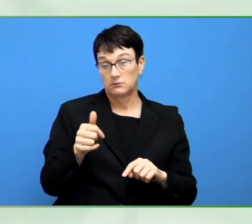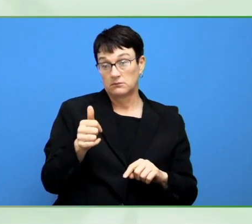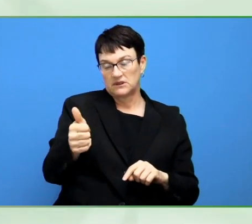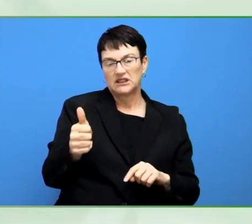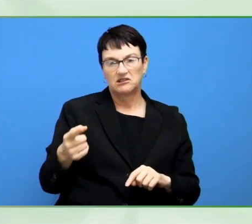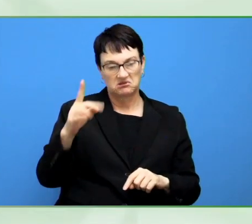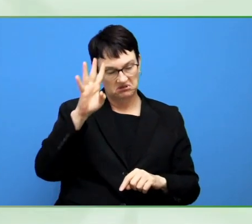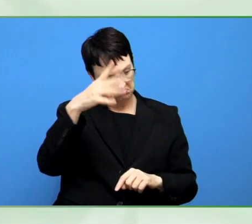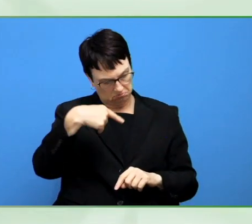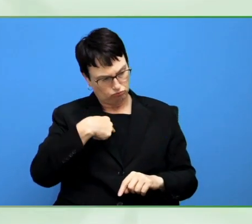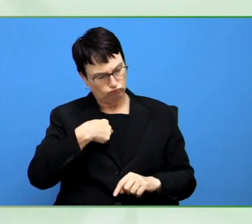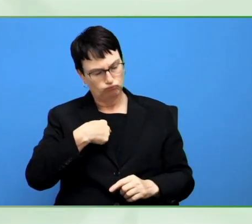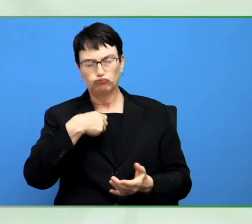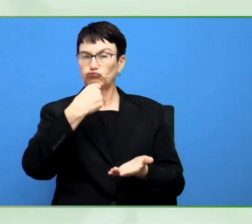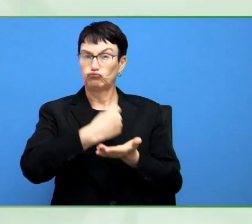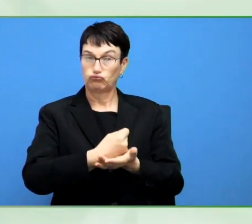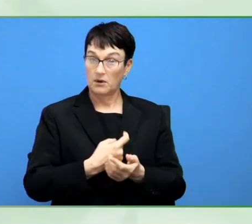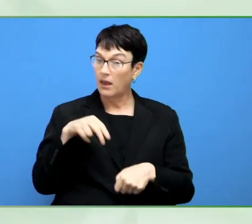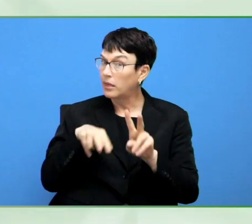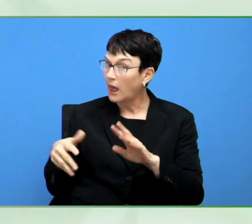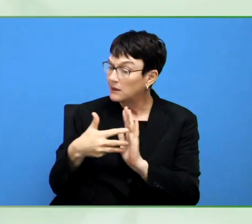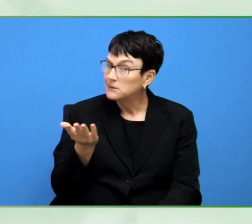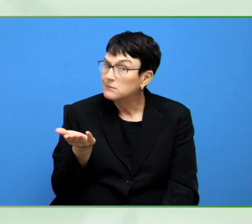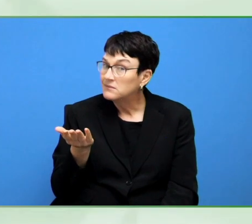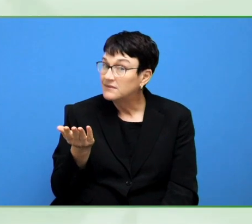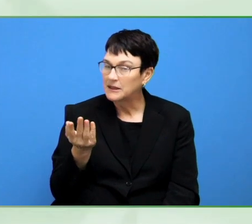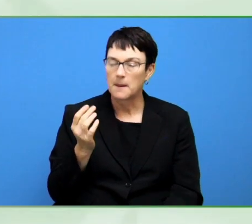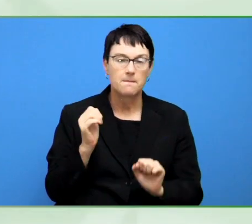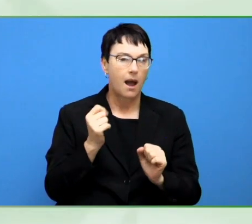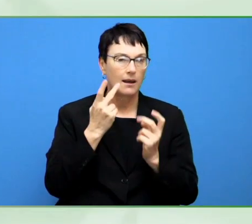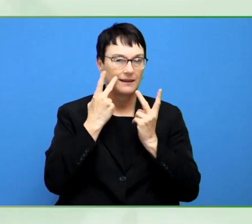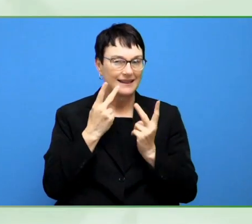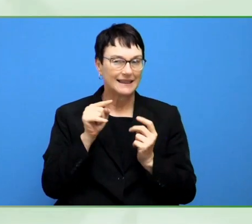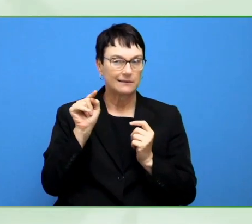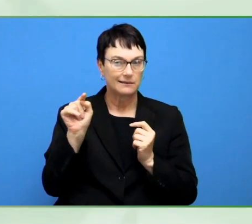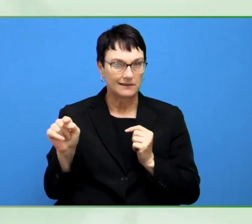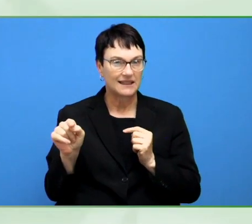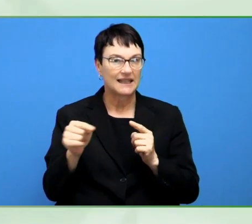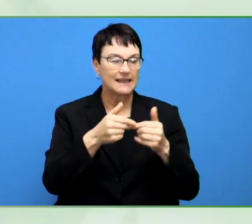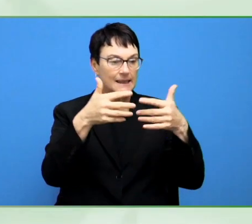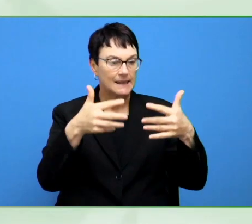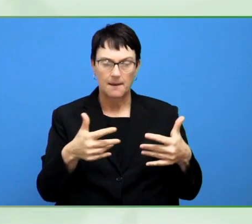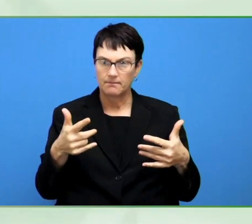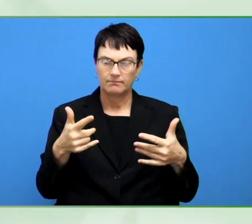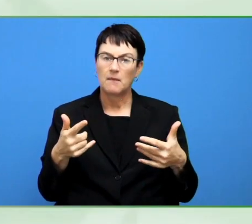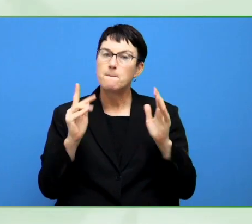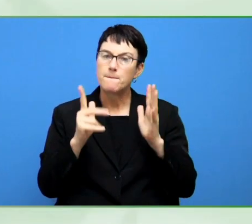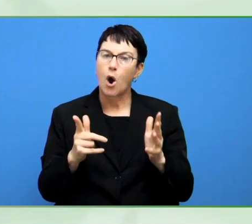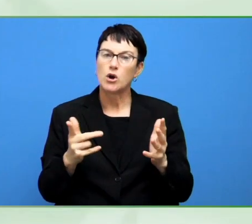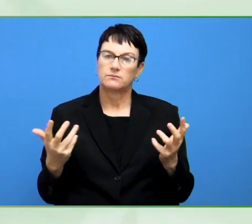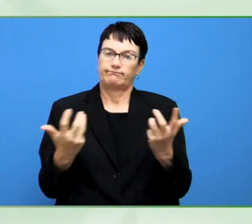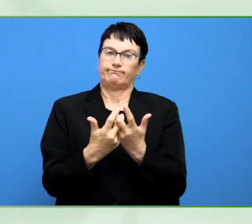certain interoperability between those devices and systems. That's, I think, what we can provide as United